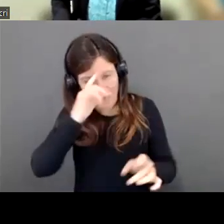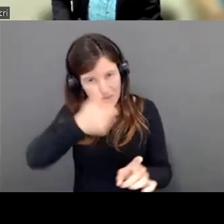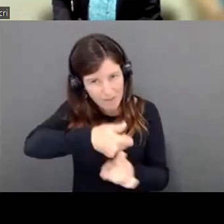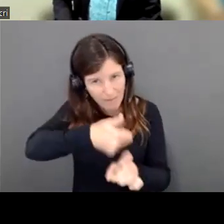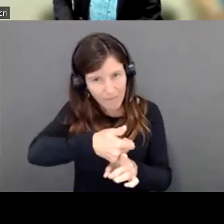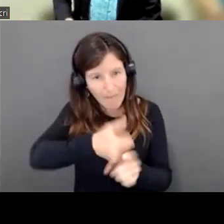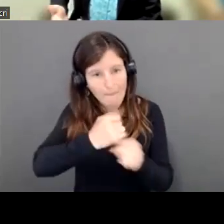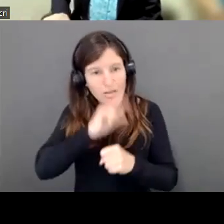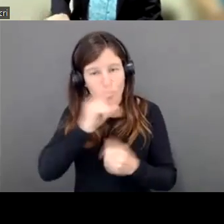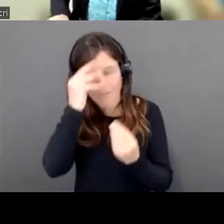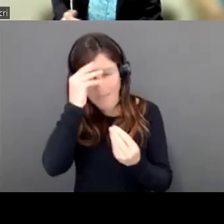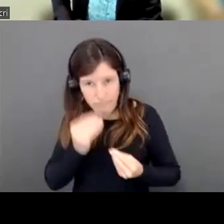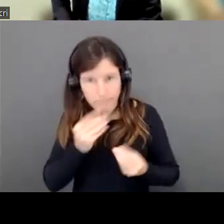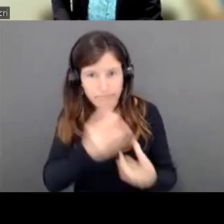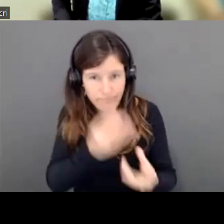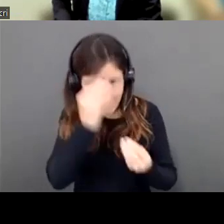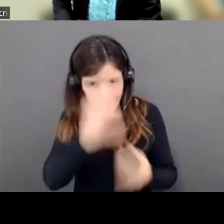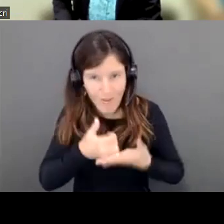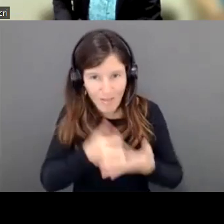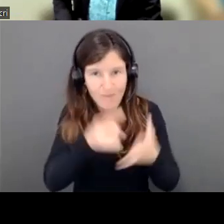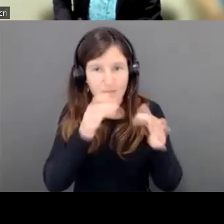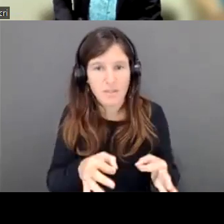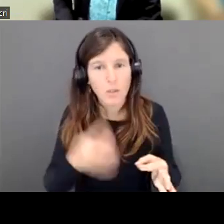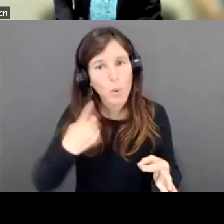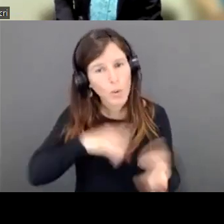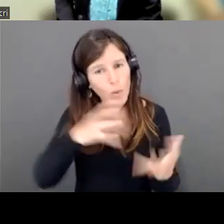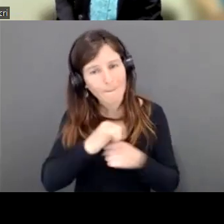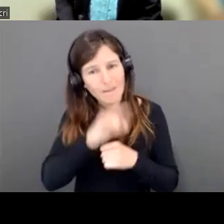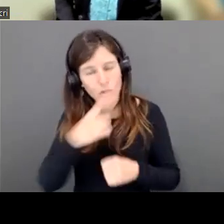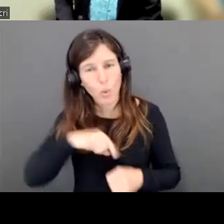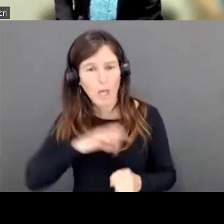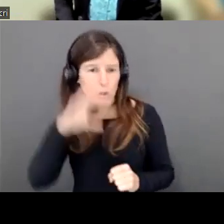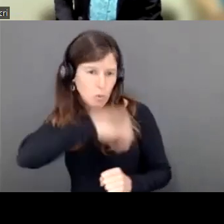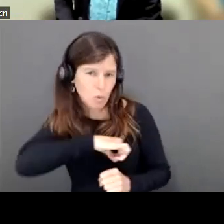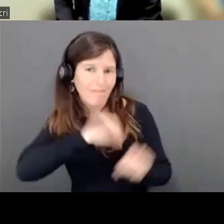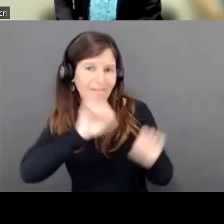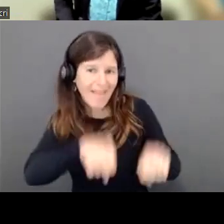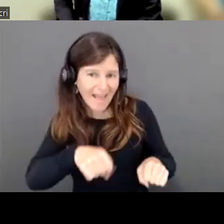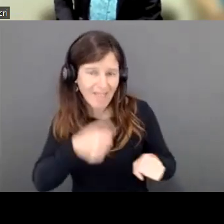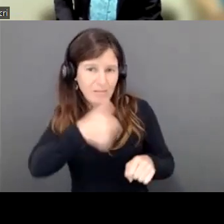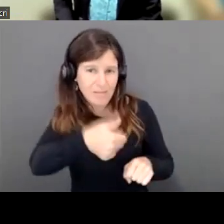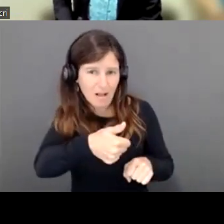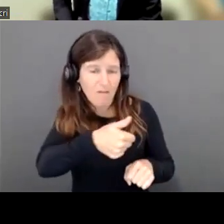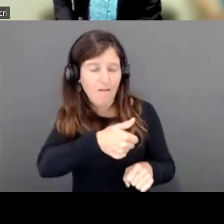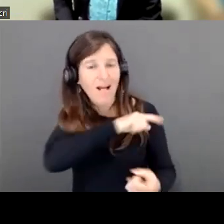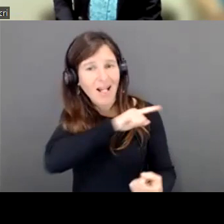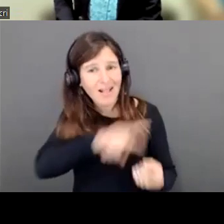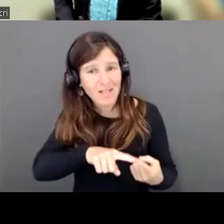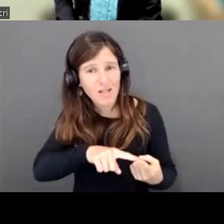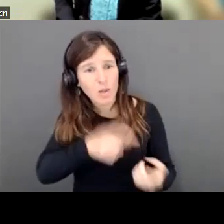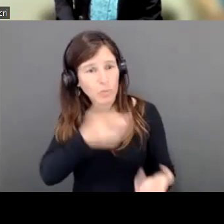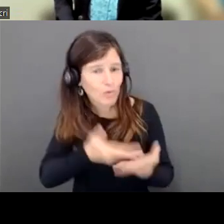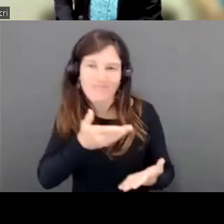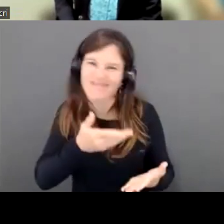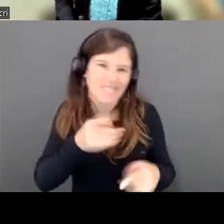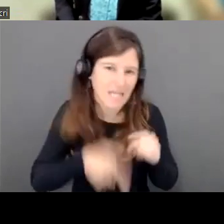older adult is capable until we have reason to believe otherwise. So we go in presuming capacity. But when